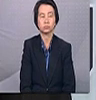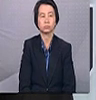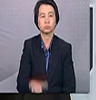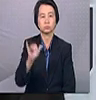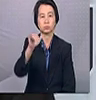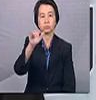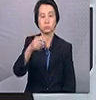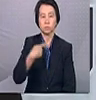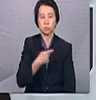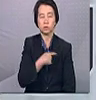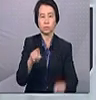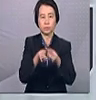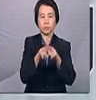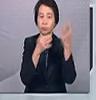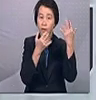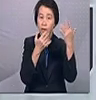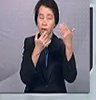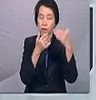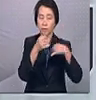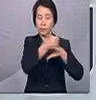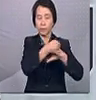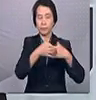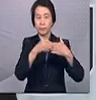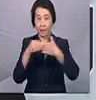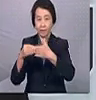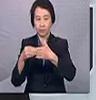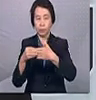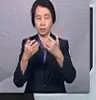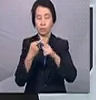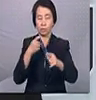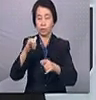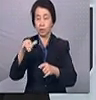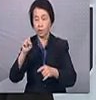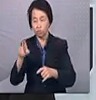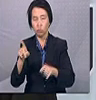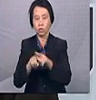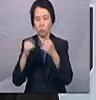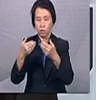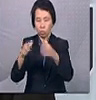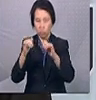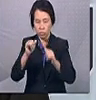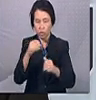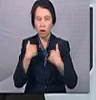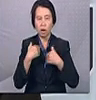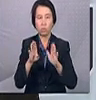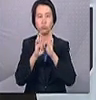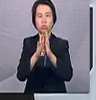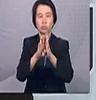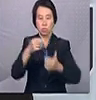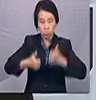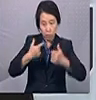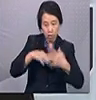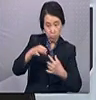So we are also waiting for the guidelines from WHO, but WHO is more open now to look into evidence, whether there's a